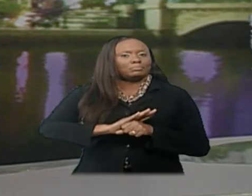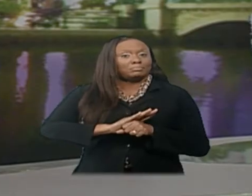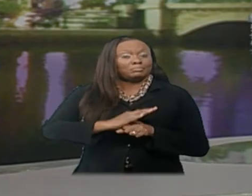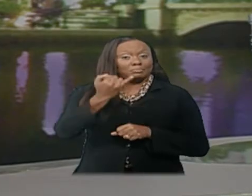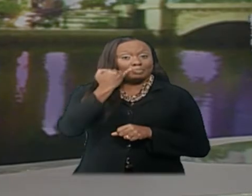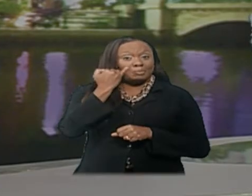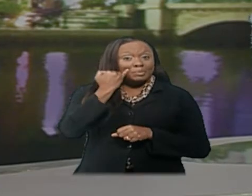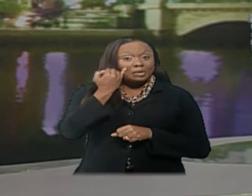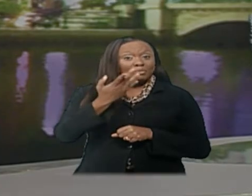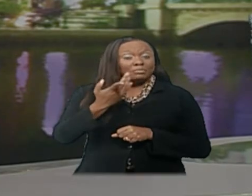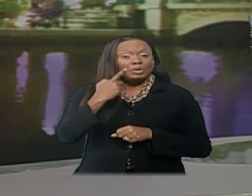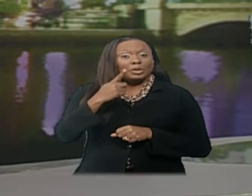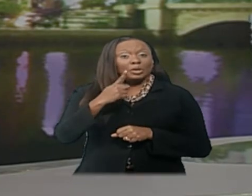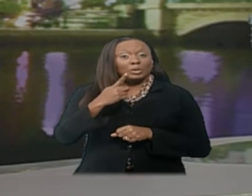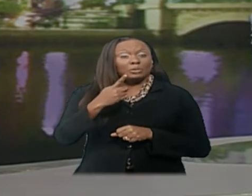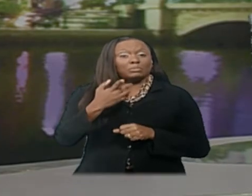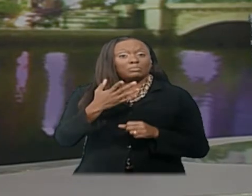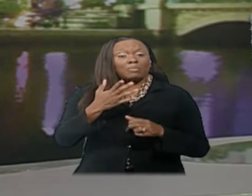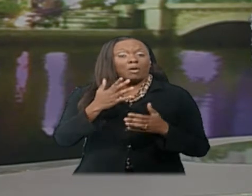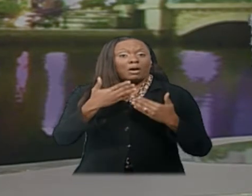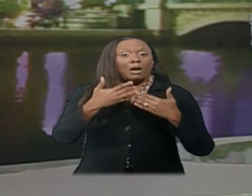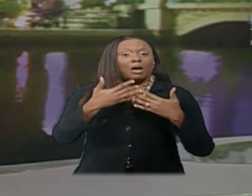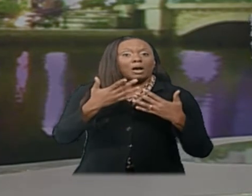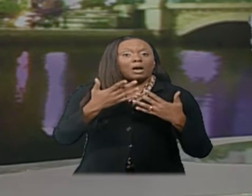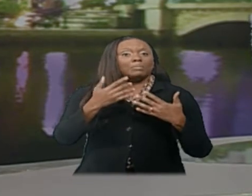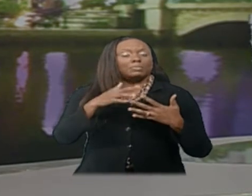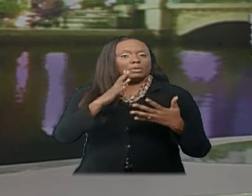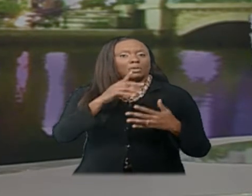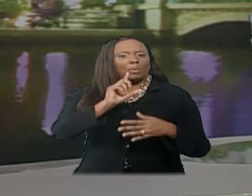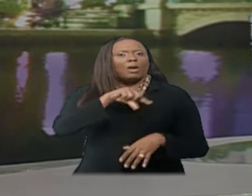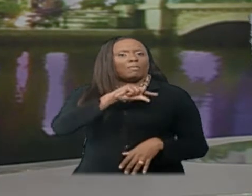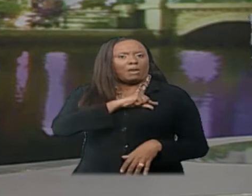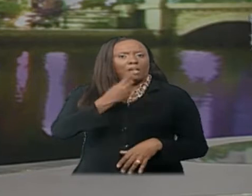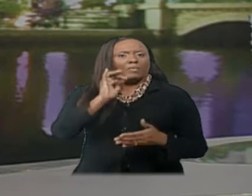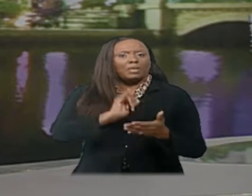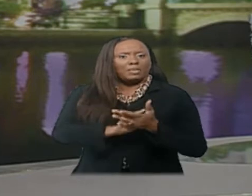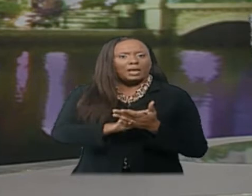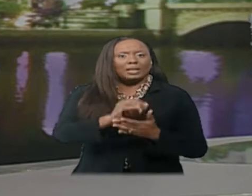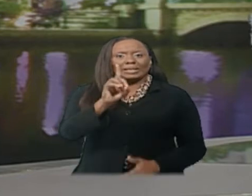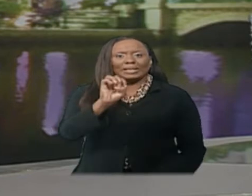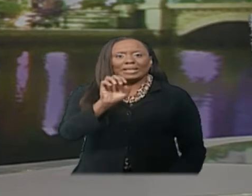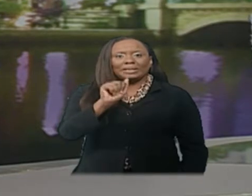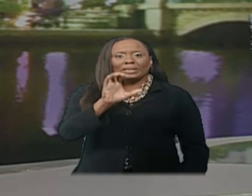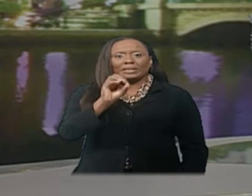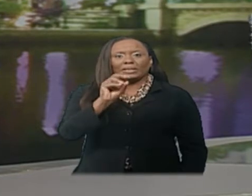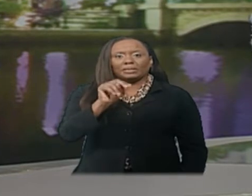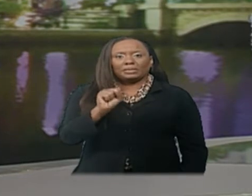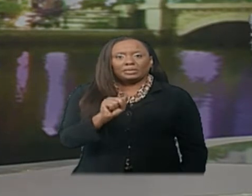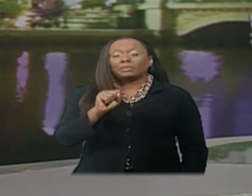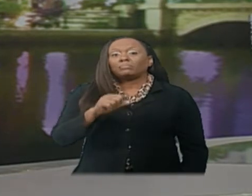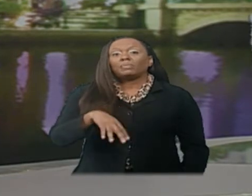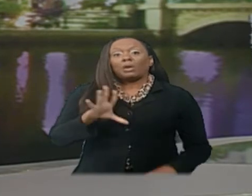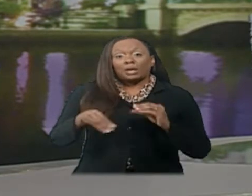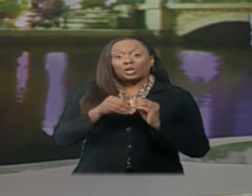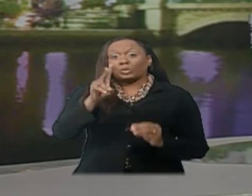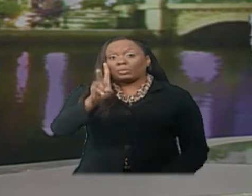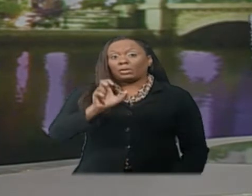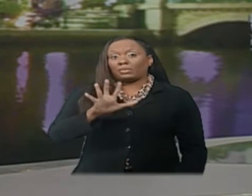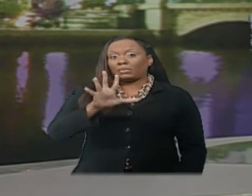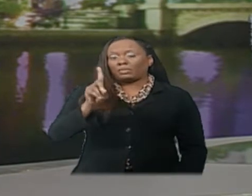qualify under the 20-year transfer program. At Deakins Farm, of the 320 units,